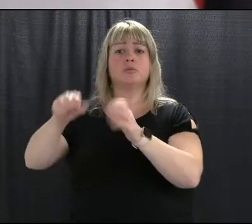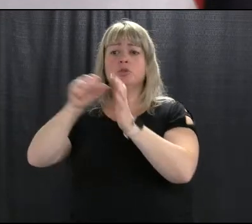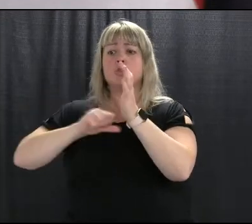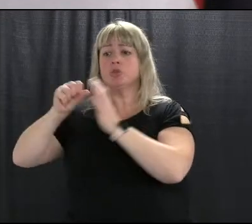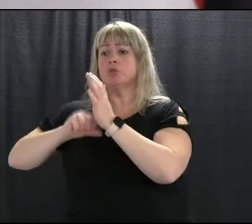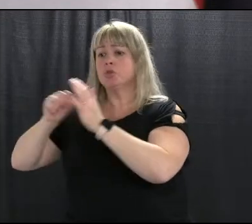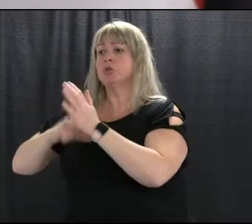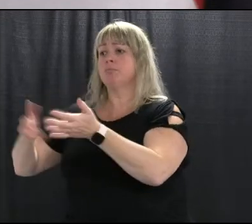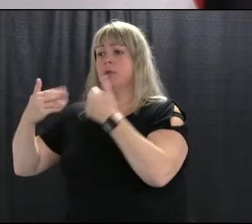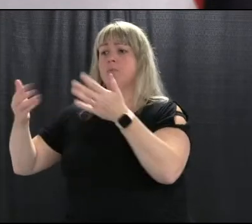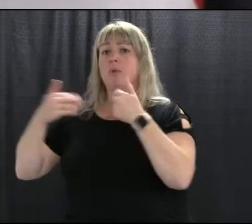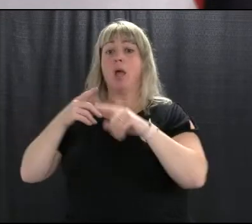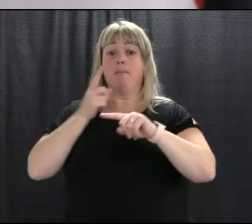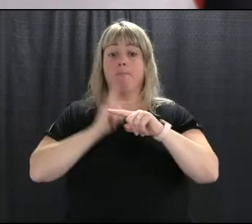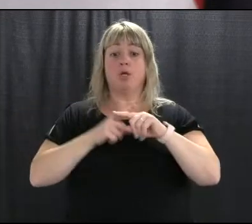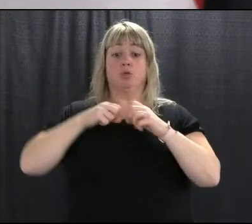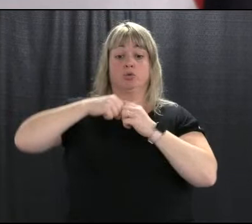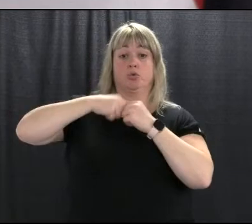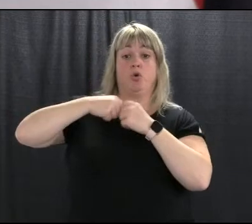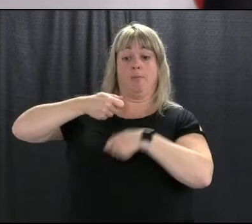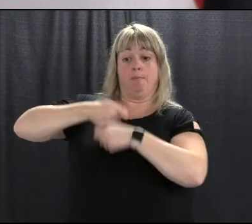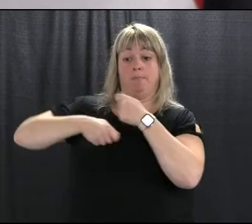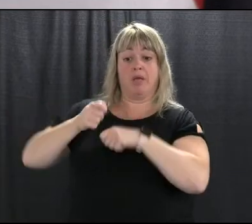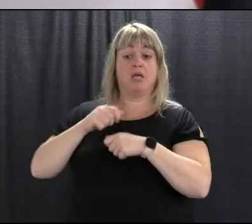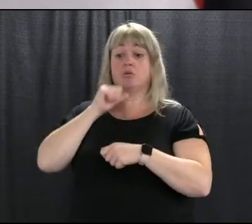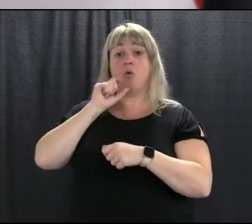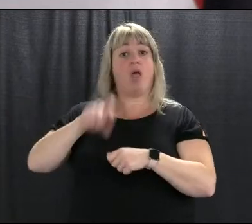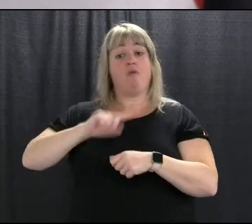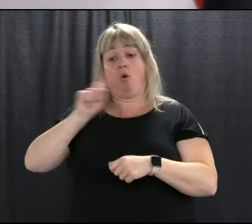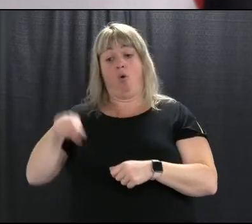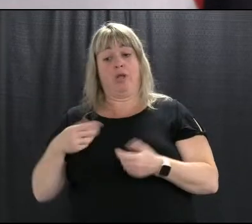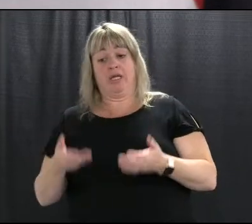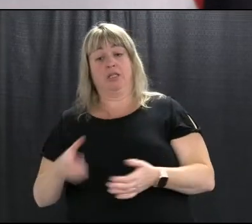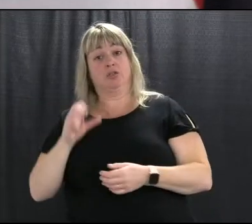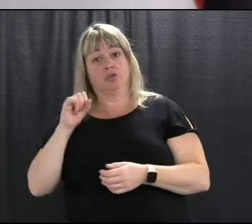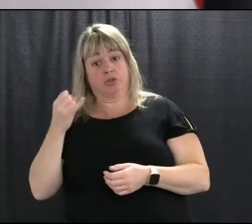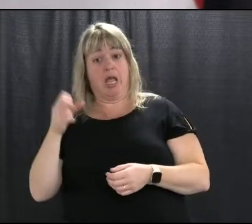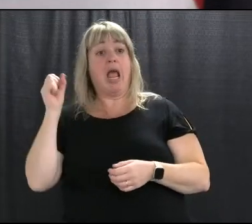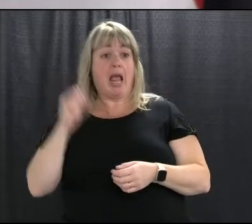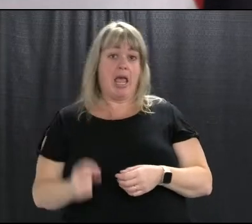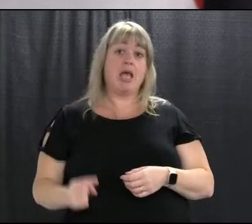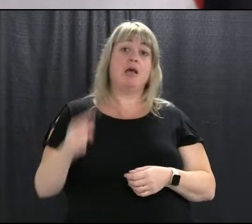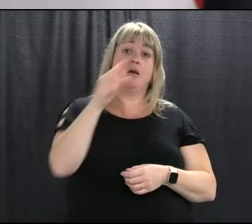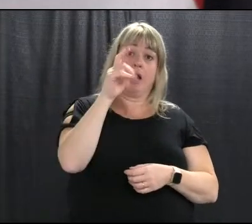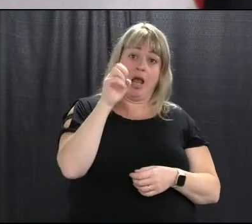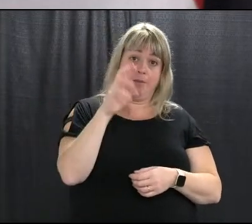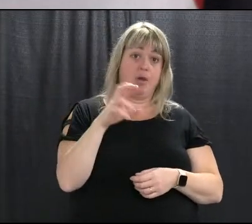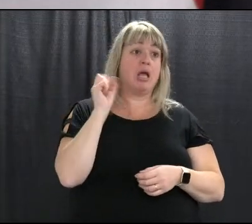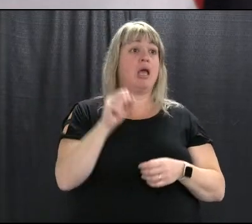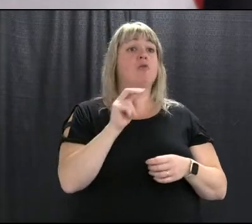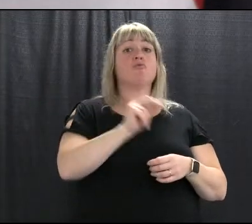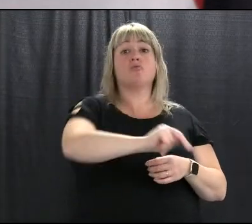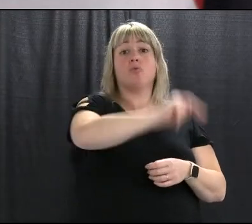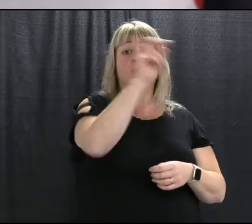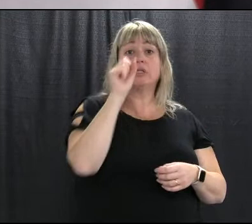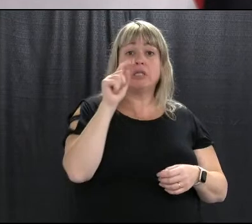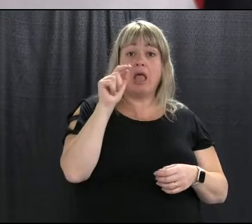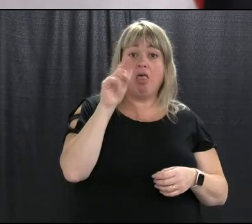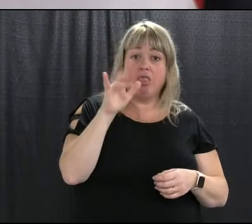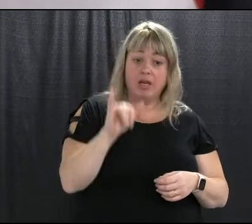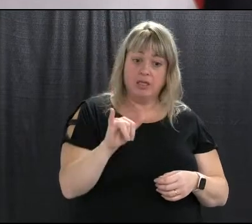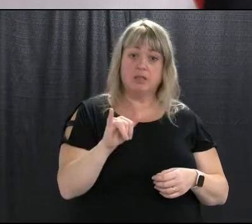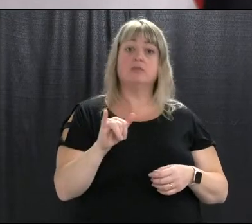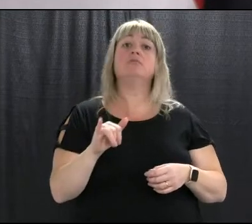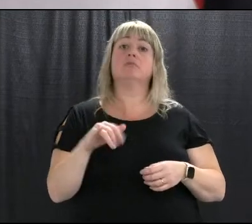innovative solution is take the joint replacements out of the city of St. John's, bring them to Carbonear, bring them to St. Anthony, and bring the care to the